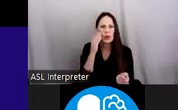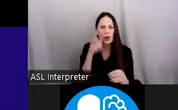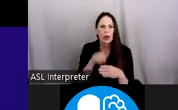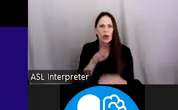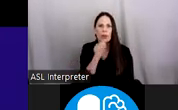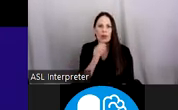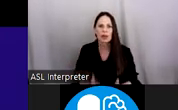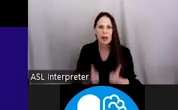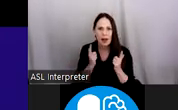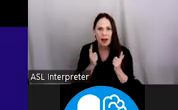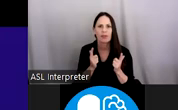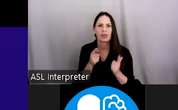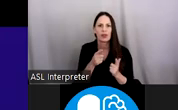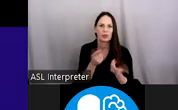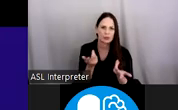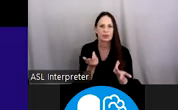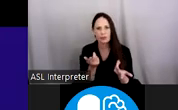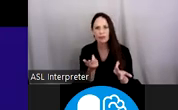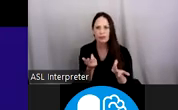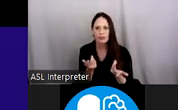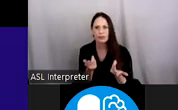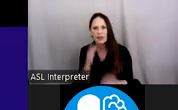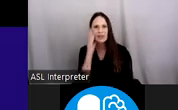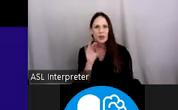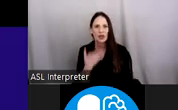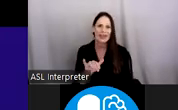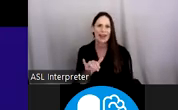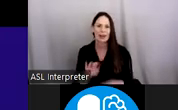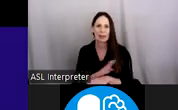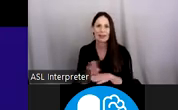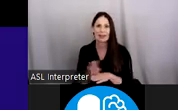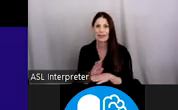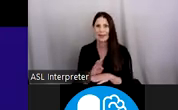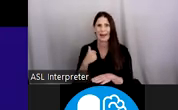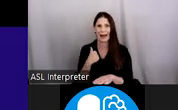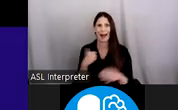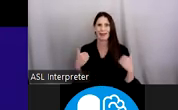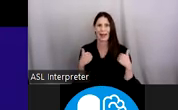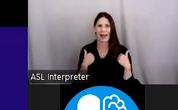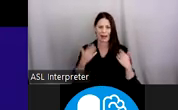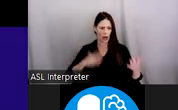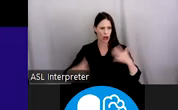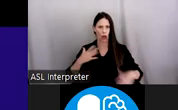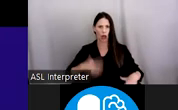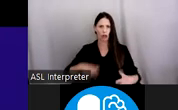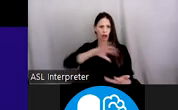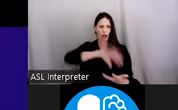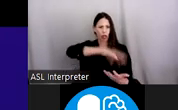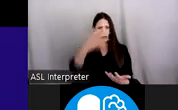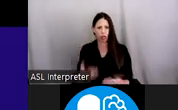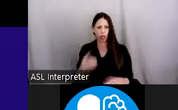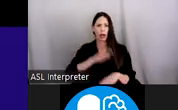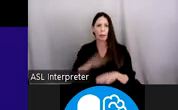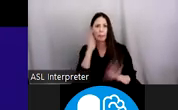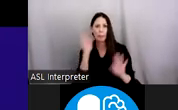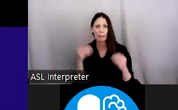I've had laundry on my bedroom floor for about 2 weeks, but I just said, I can't do it this week, but I'll do it